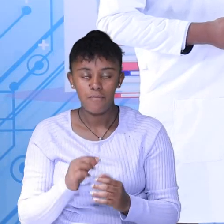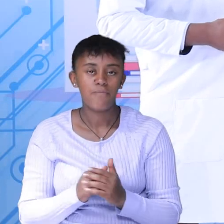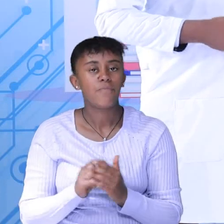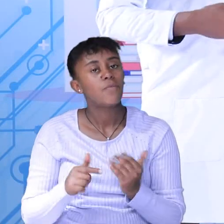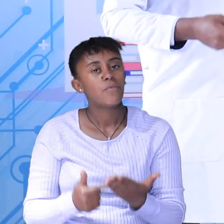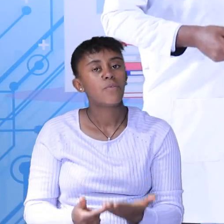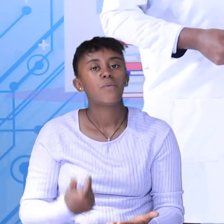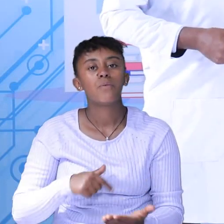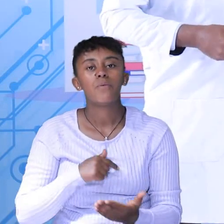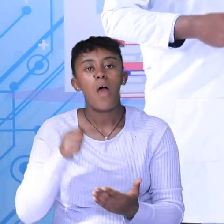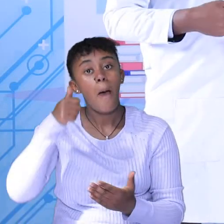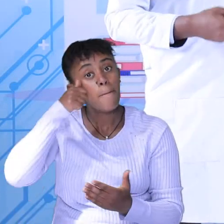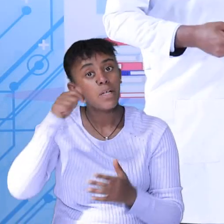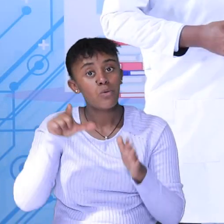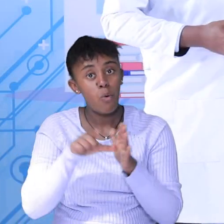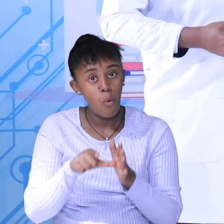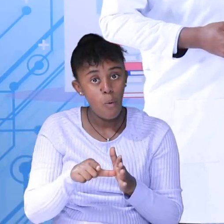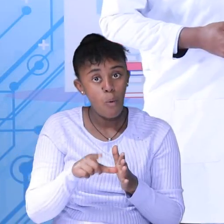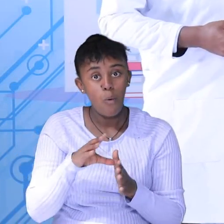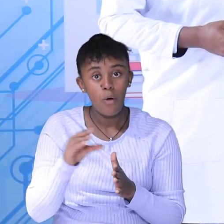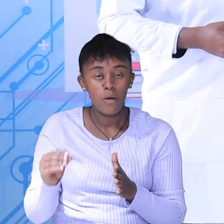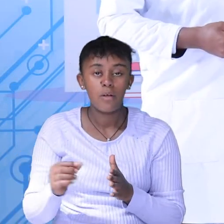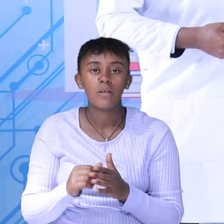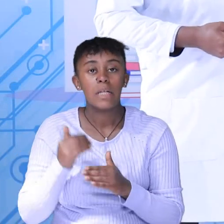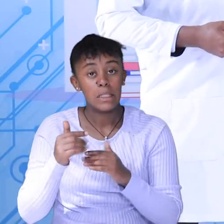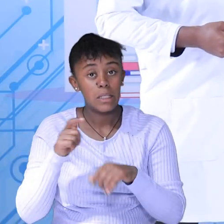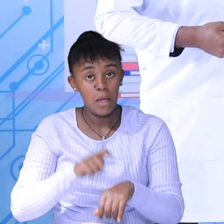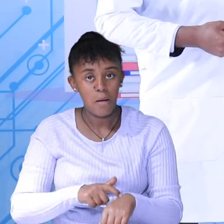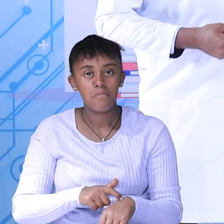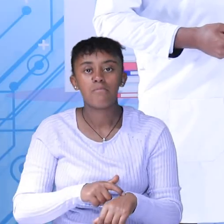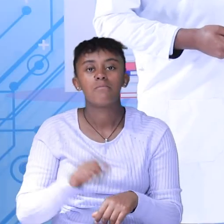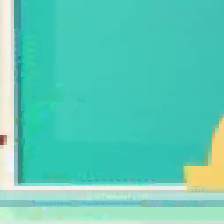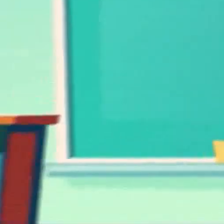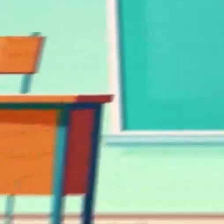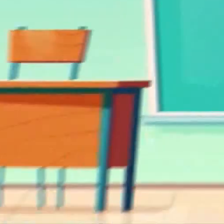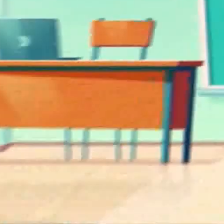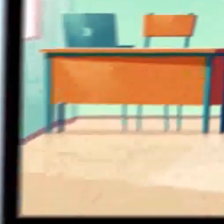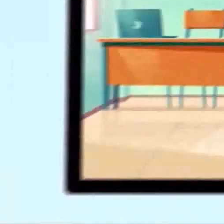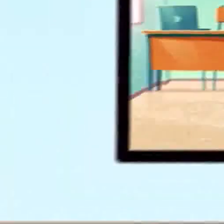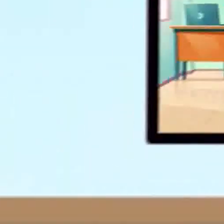about Ampere's law and Biot-Savart's law next time. So see you then.